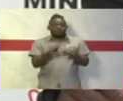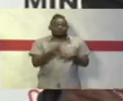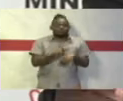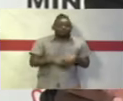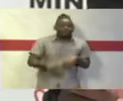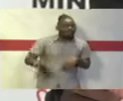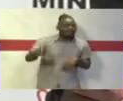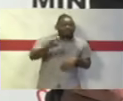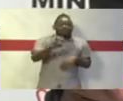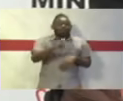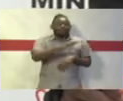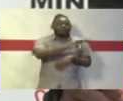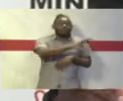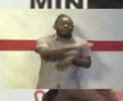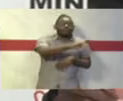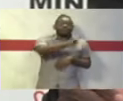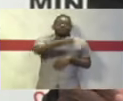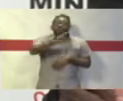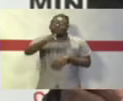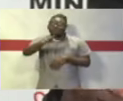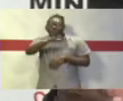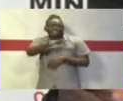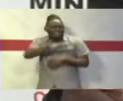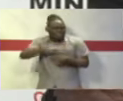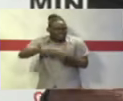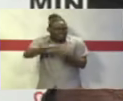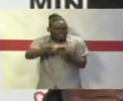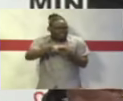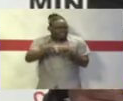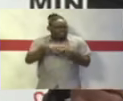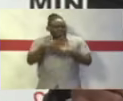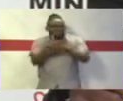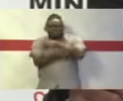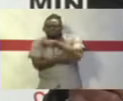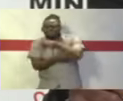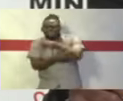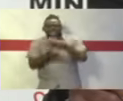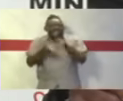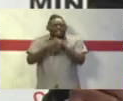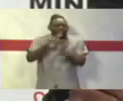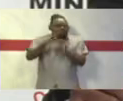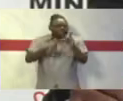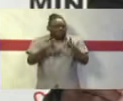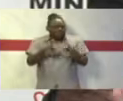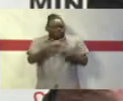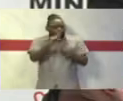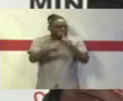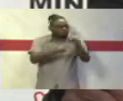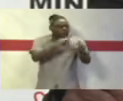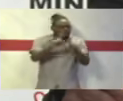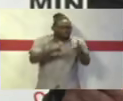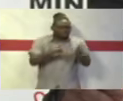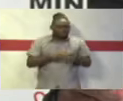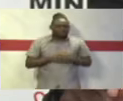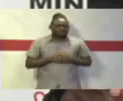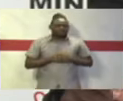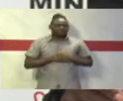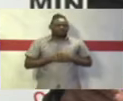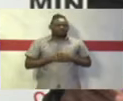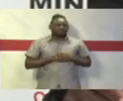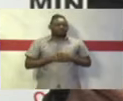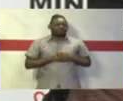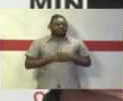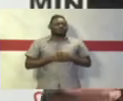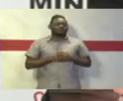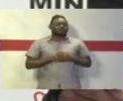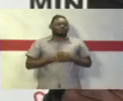your concerns, and have members of the panel answer your questions. So without further ado, let's find out